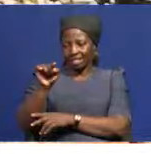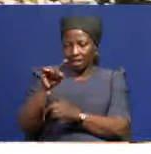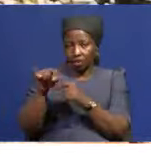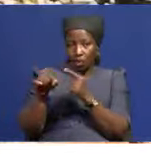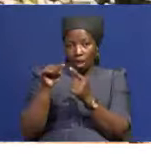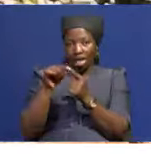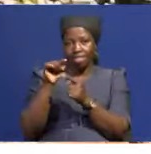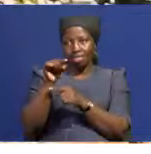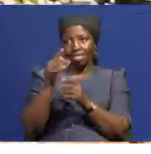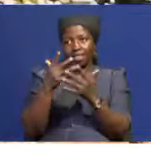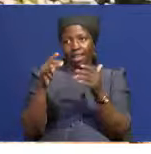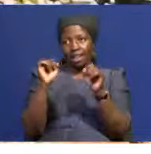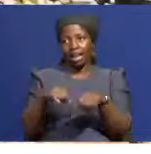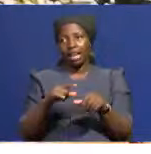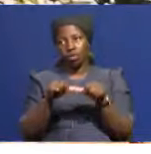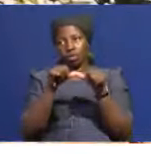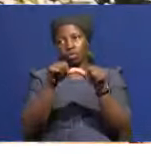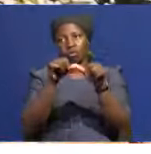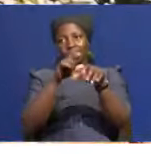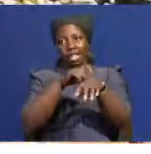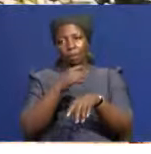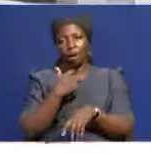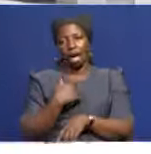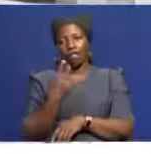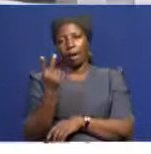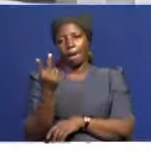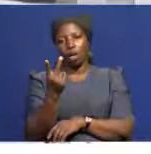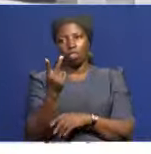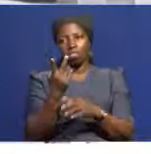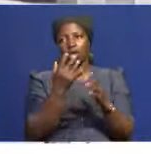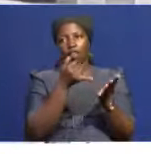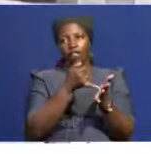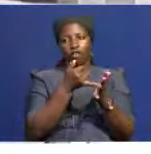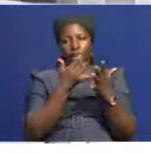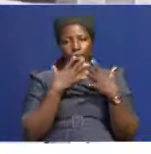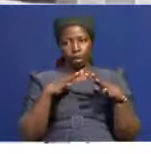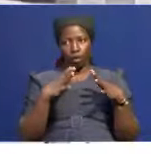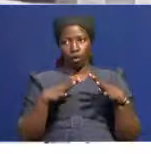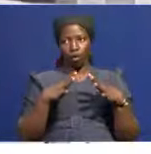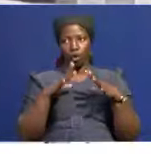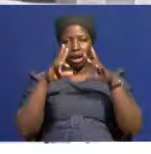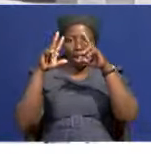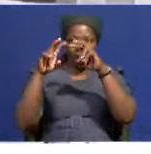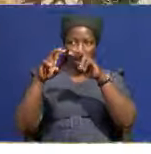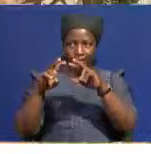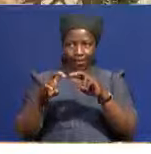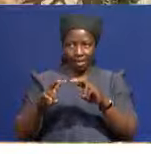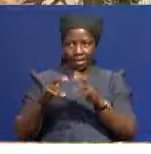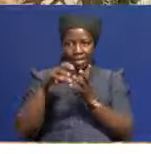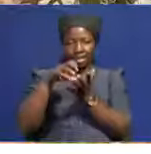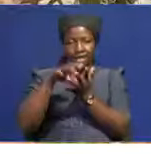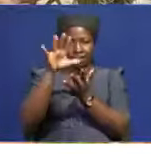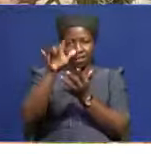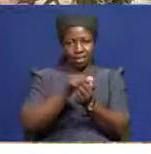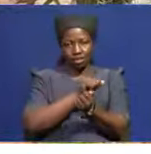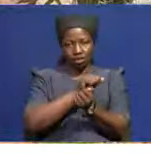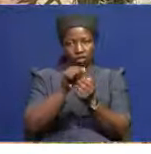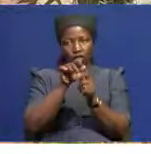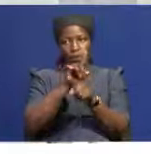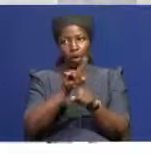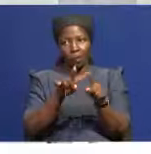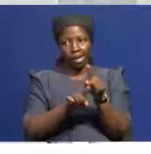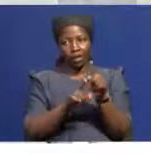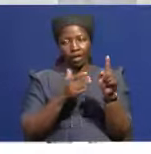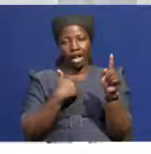things can be carried about in the presence of both parties. We are investigating a case of malicious damage to property. We have